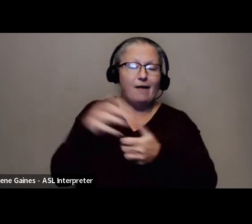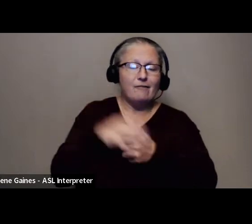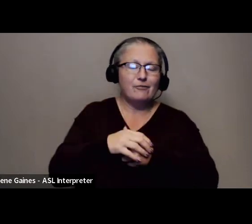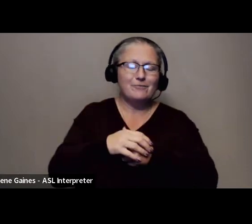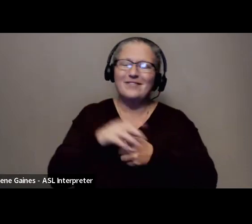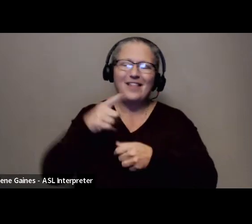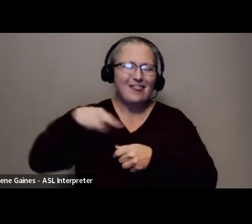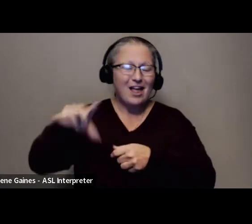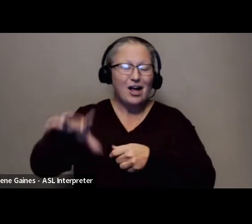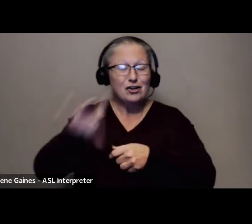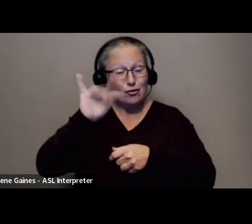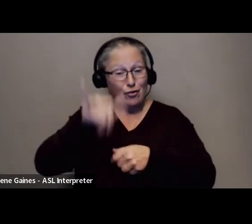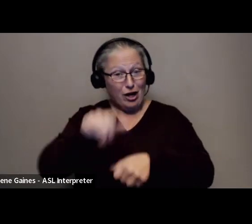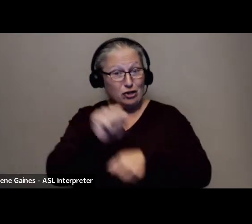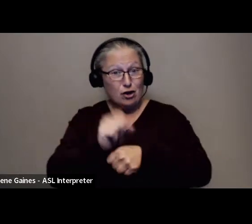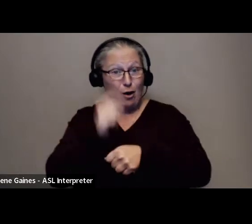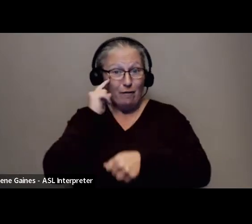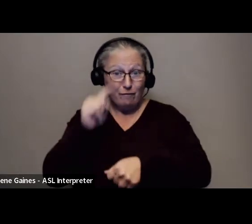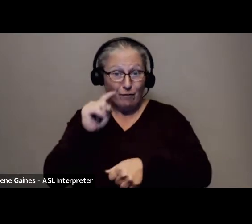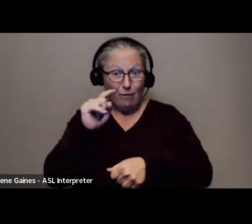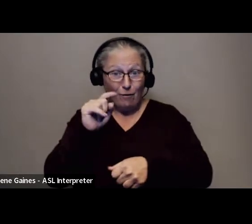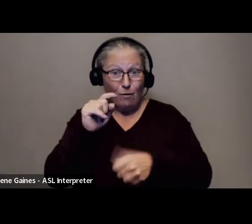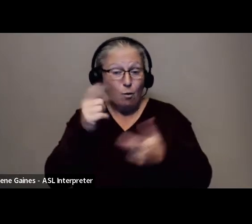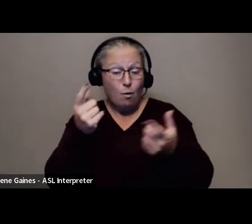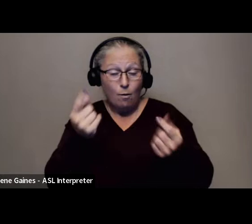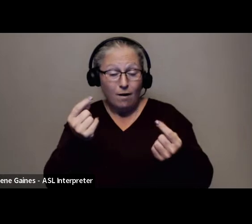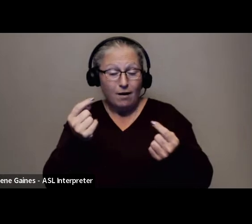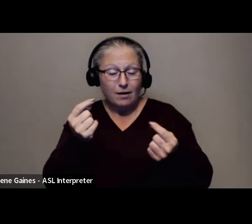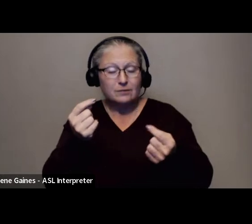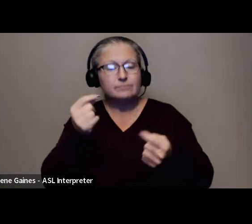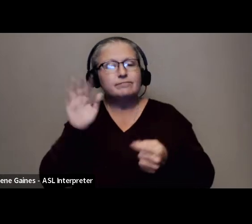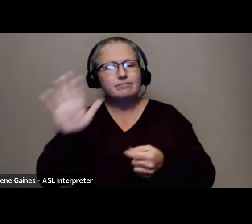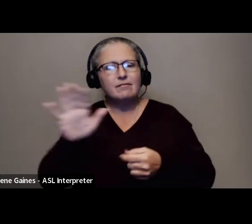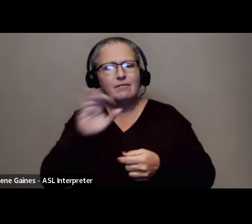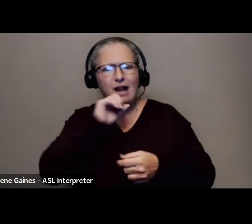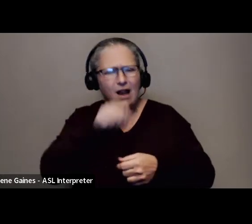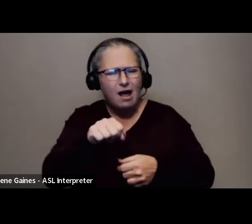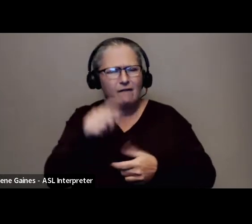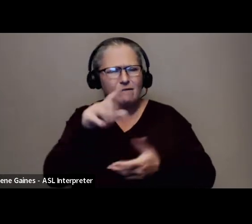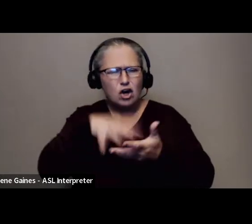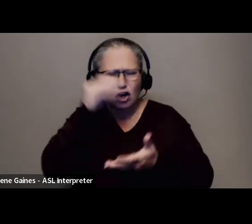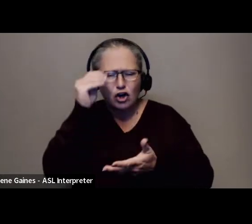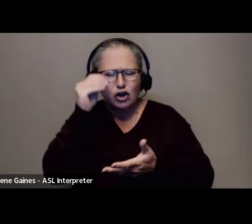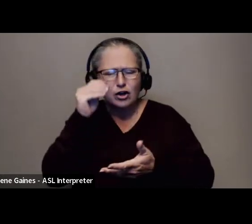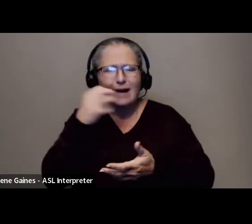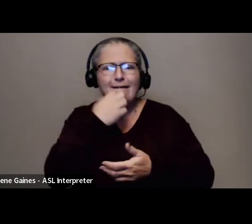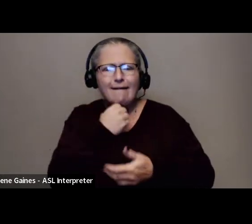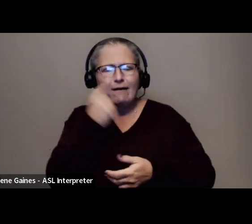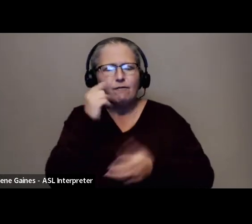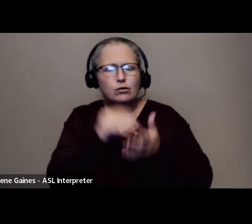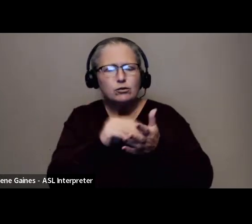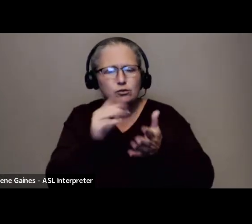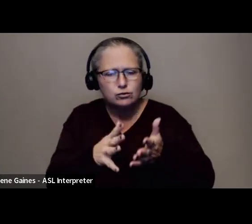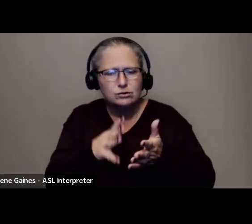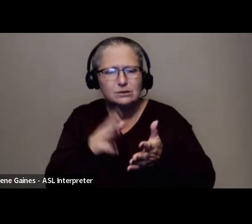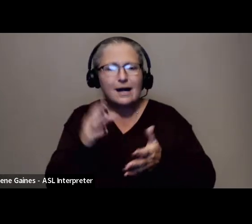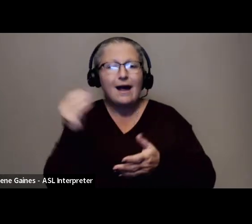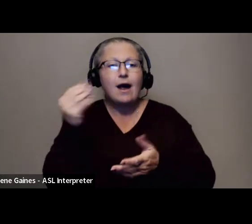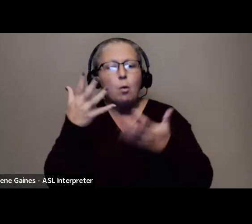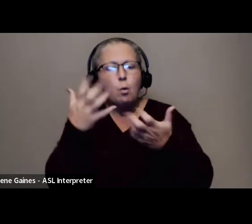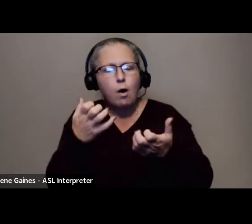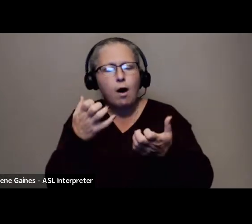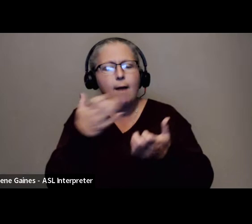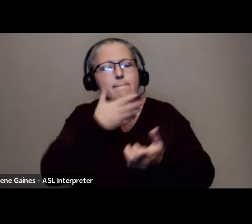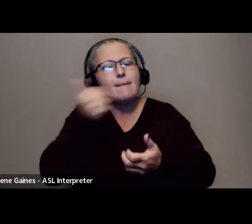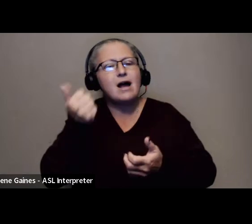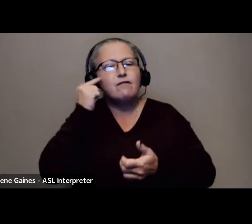Rather, they chose this profession because of their love for learning, their care for their students, and for the